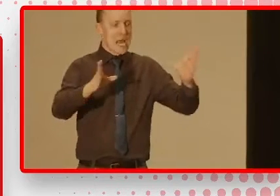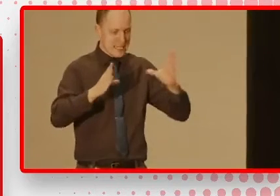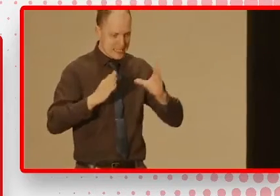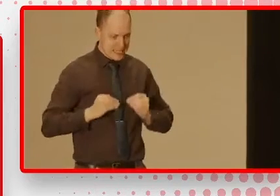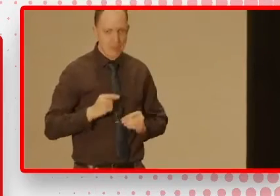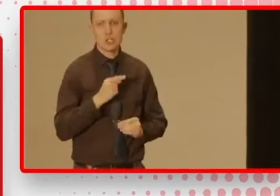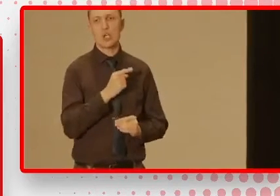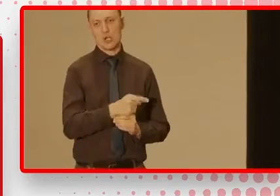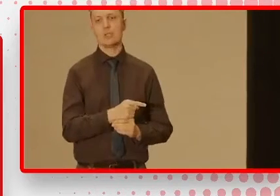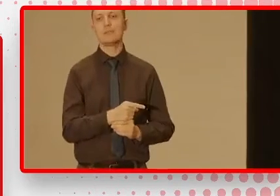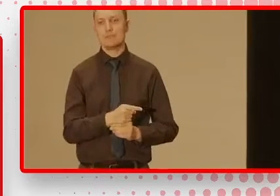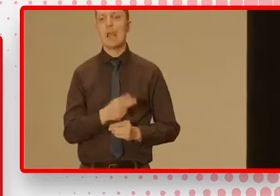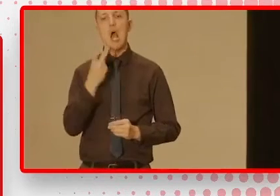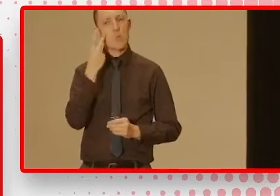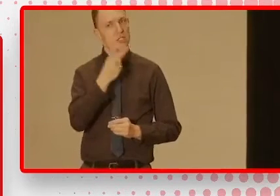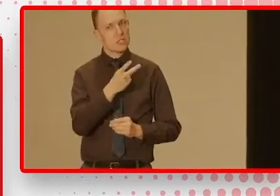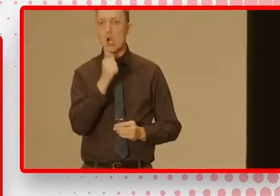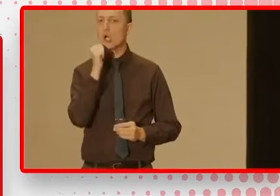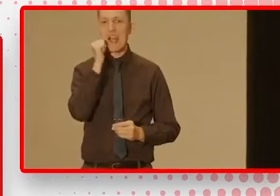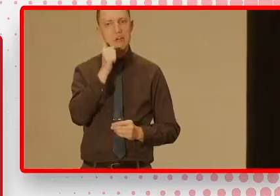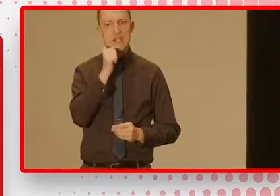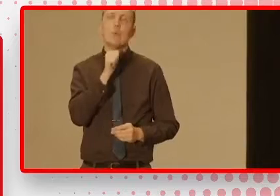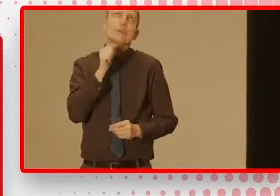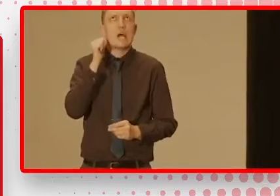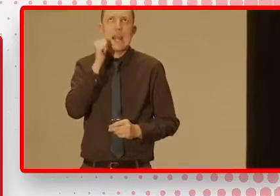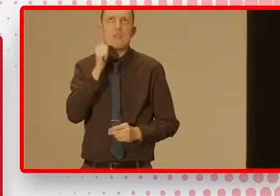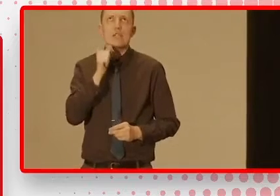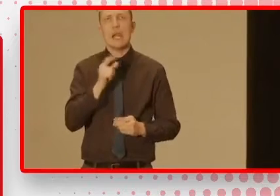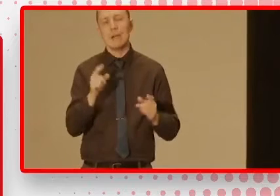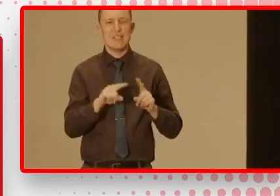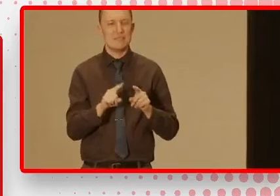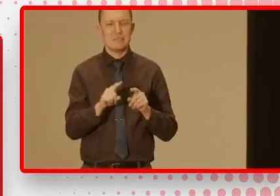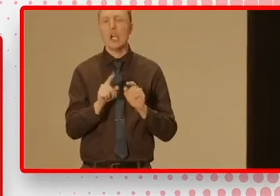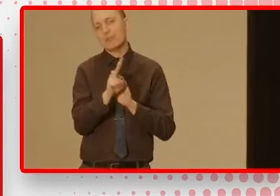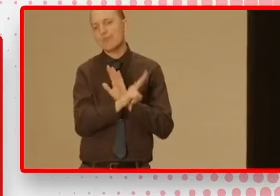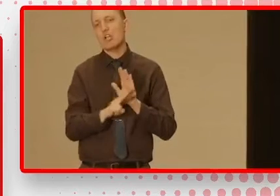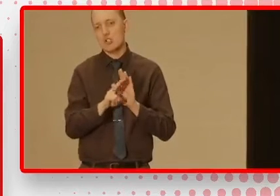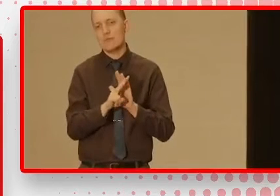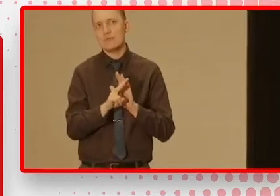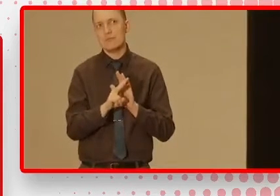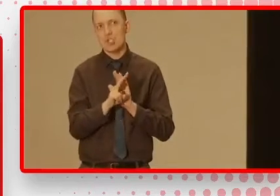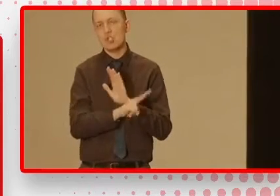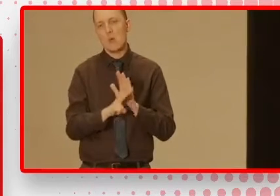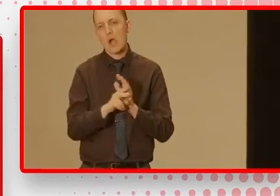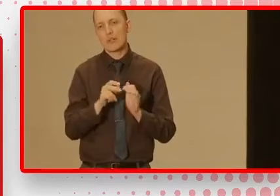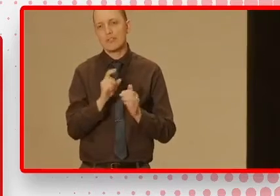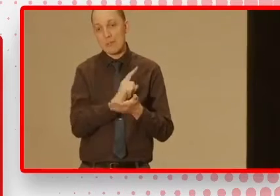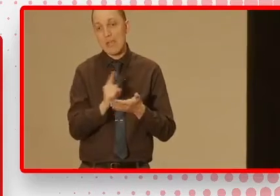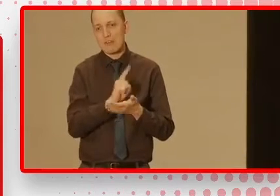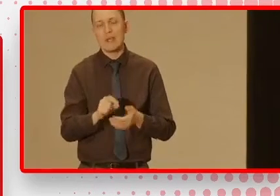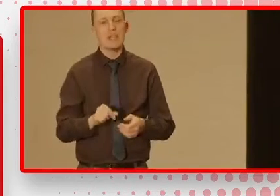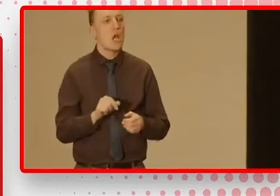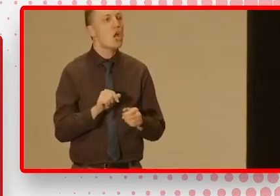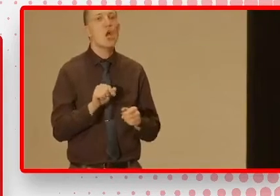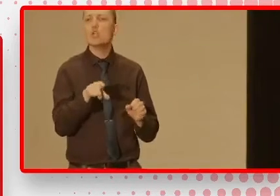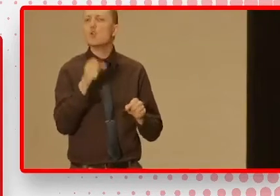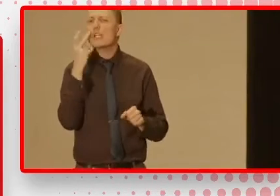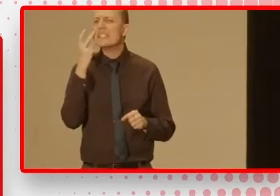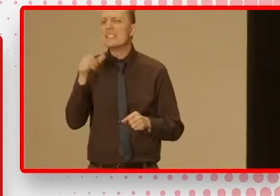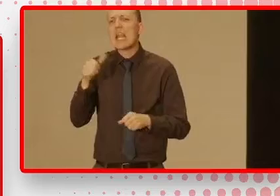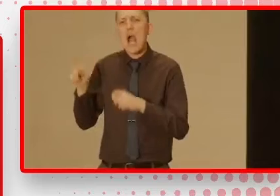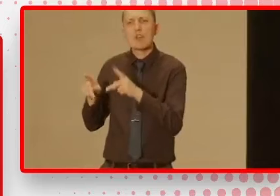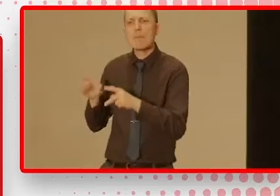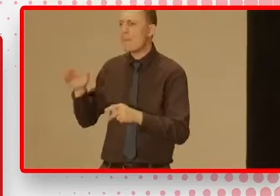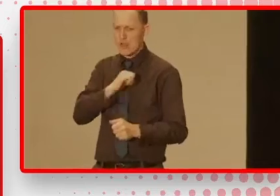there. They loved her. The staff there loved her. You could almost see people's attitudes change right in front